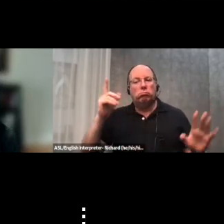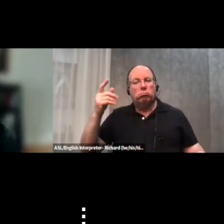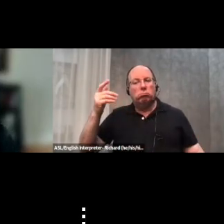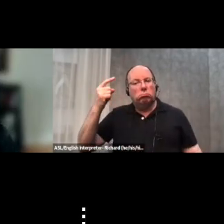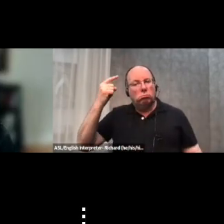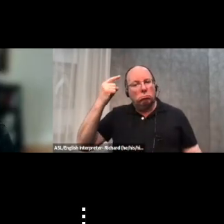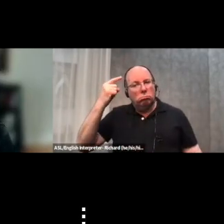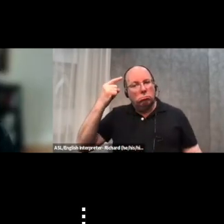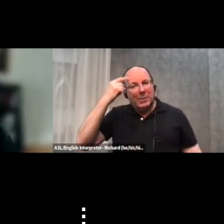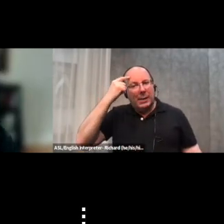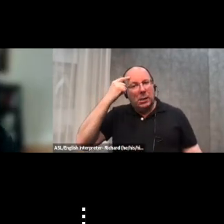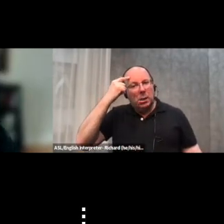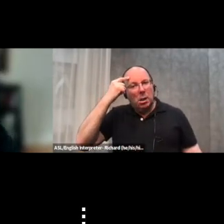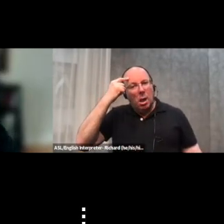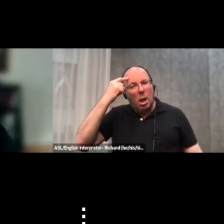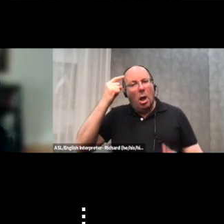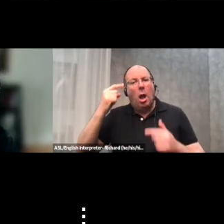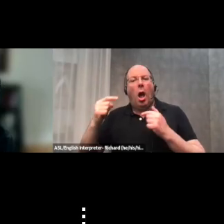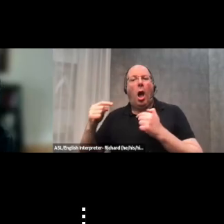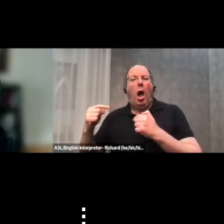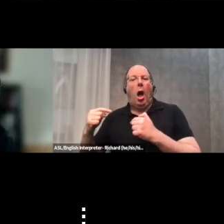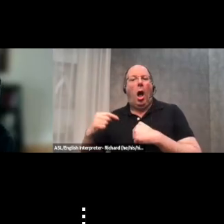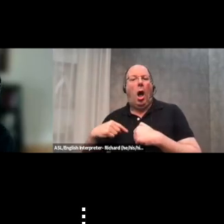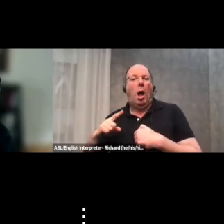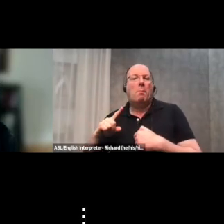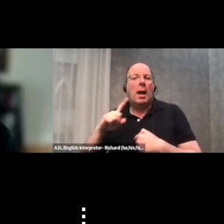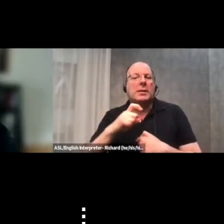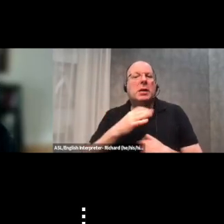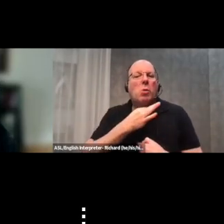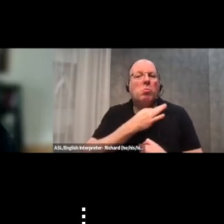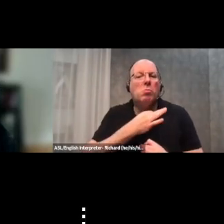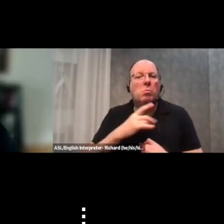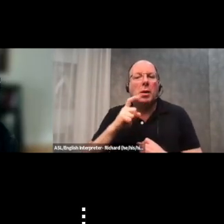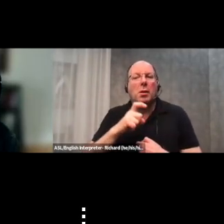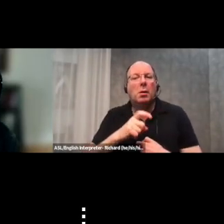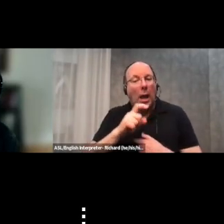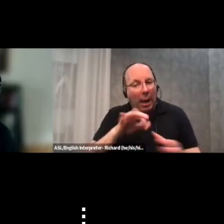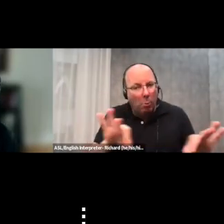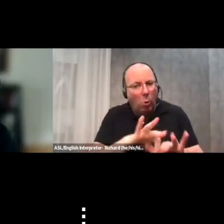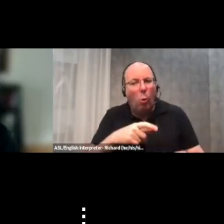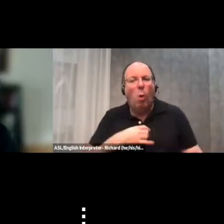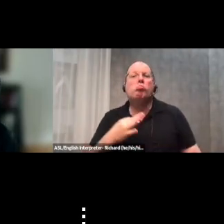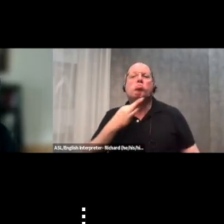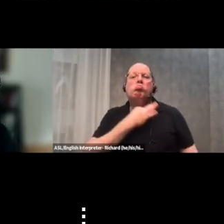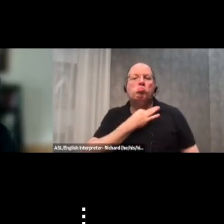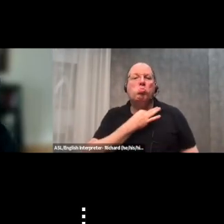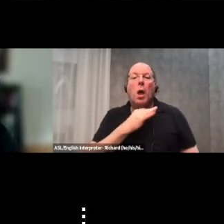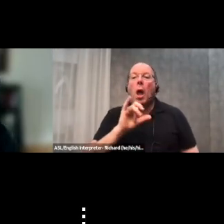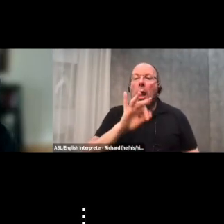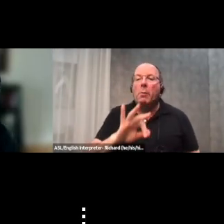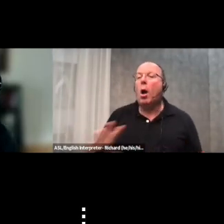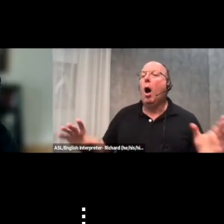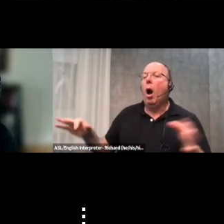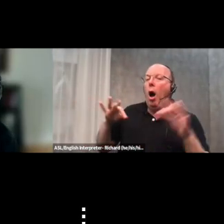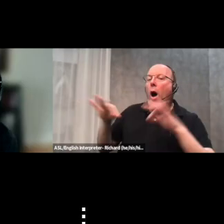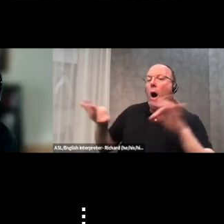You want to think, am I asking because I need to know or out of curiosity? Now, if the person wants to volunteer